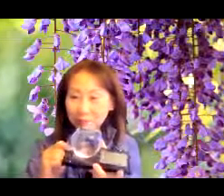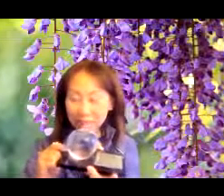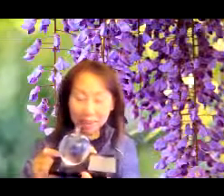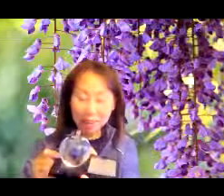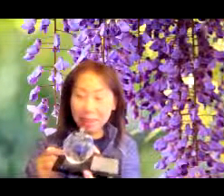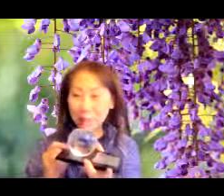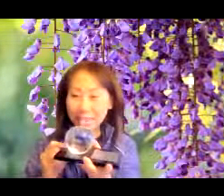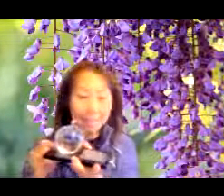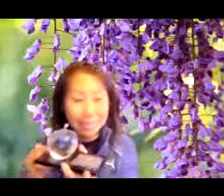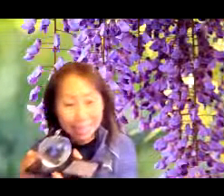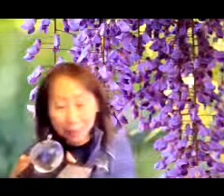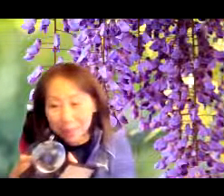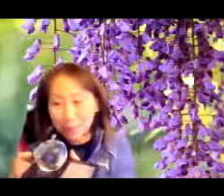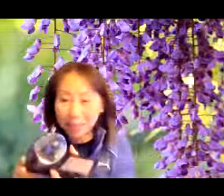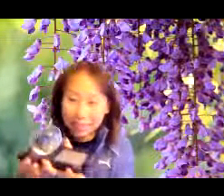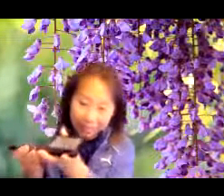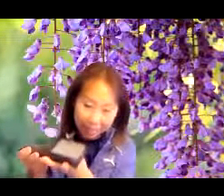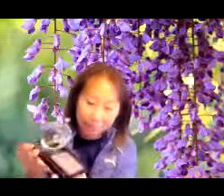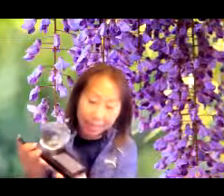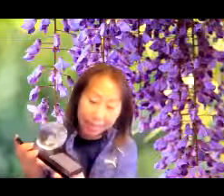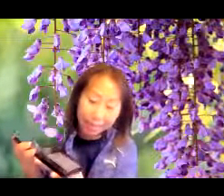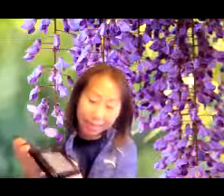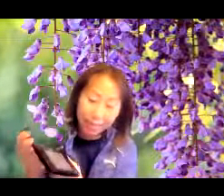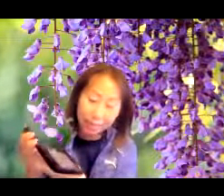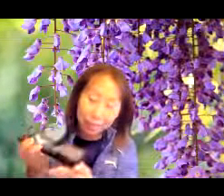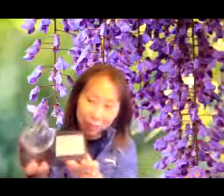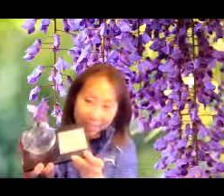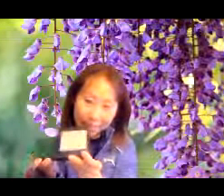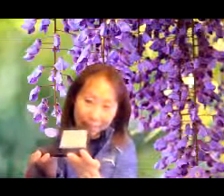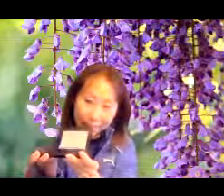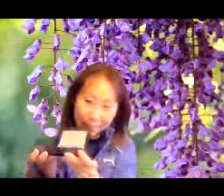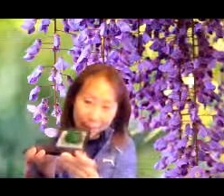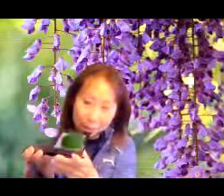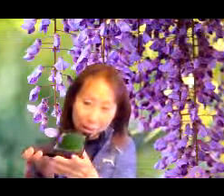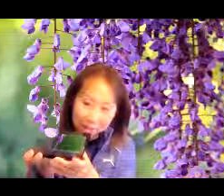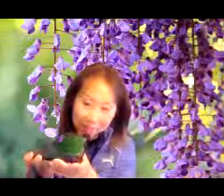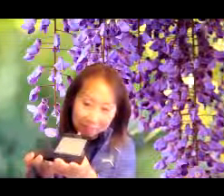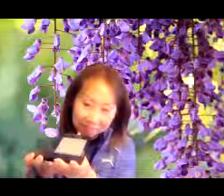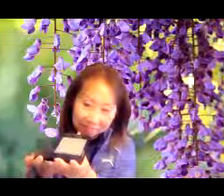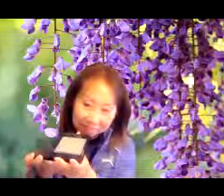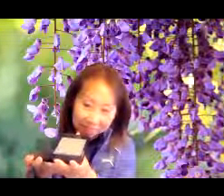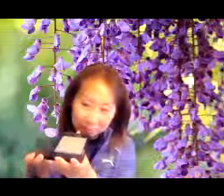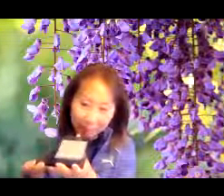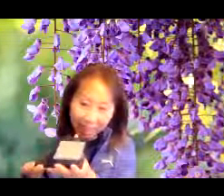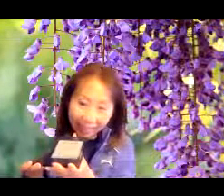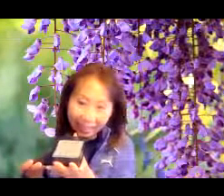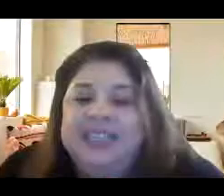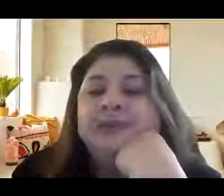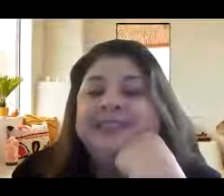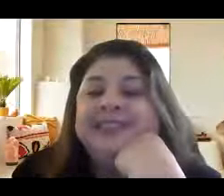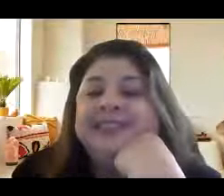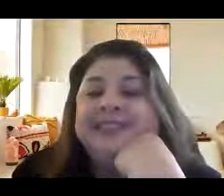if everybody can see me, but they send me the district send me this apple plaque.